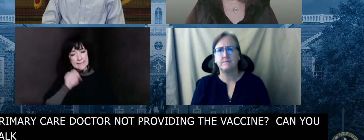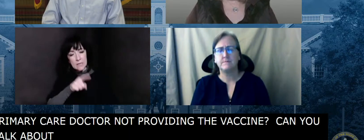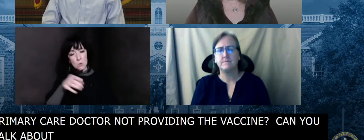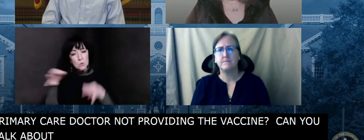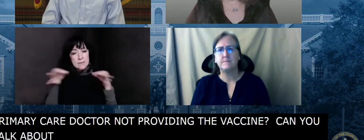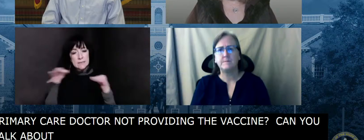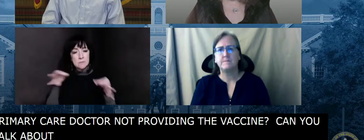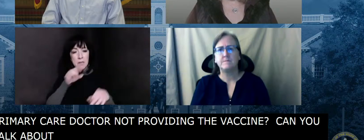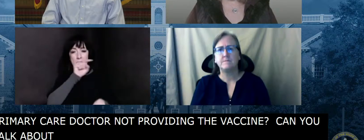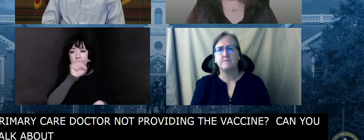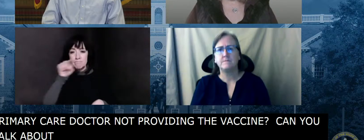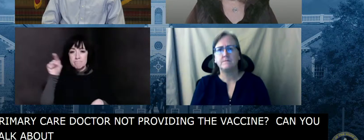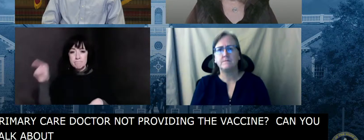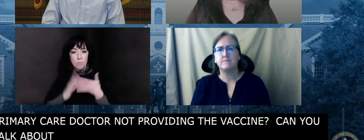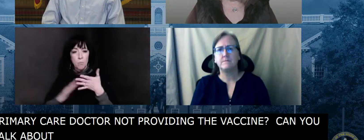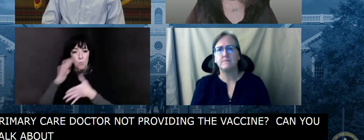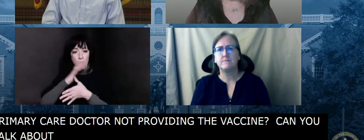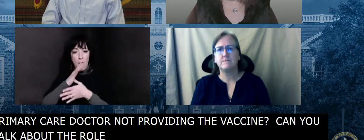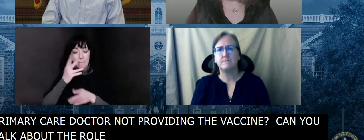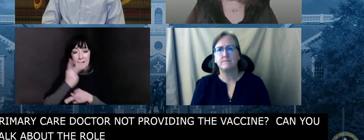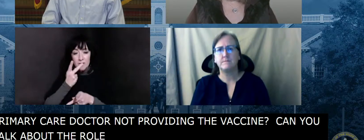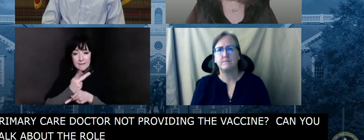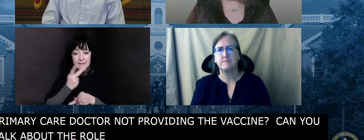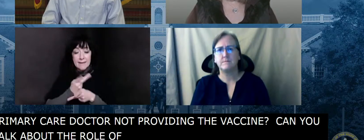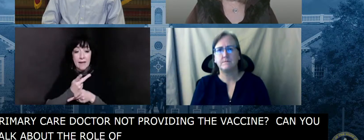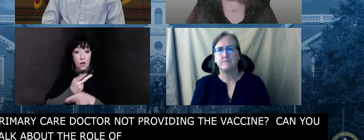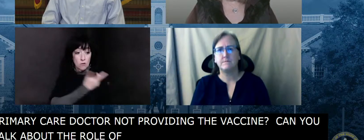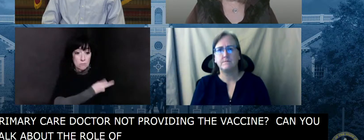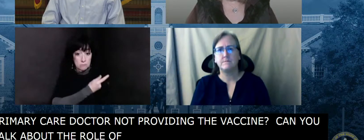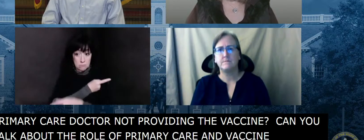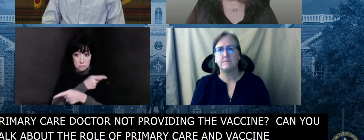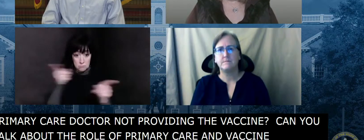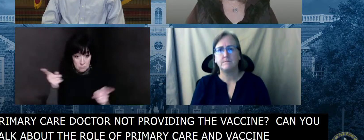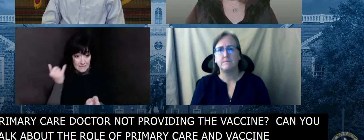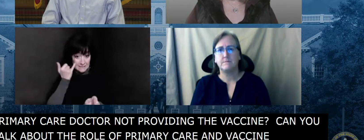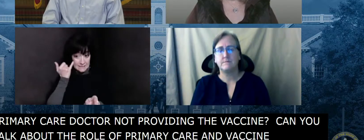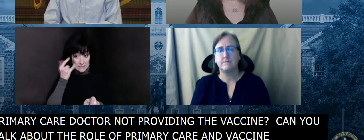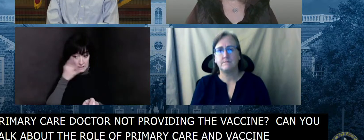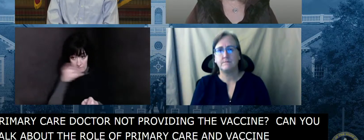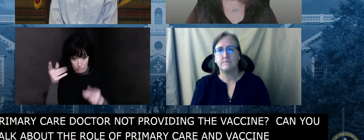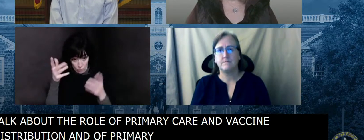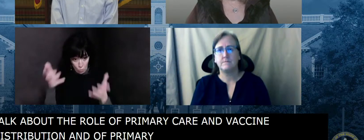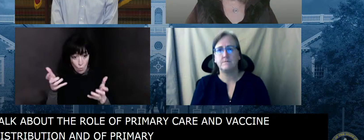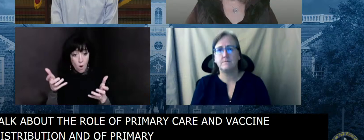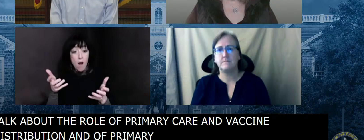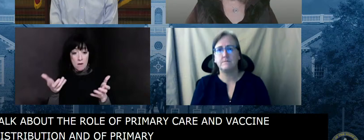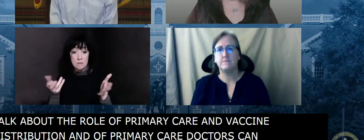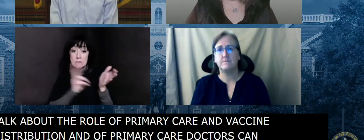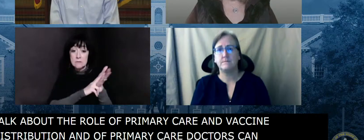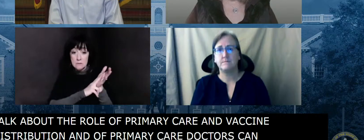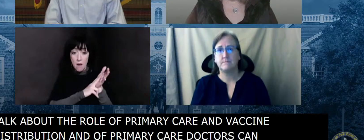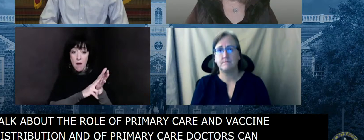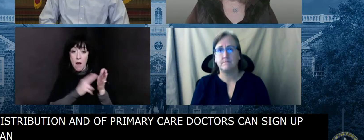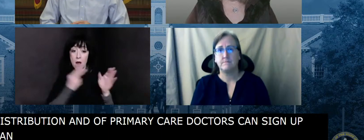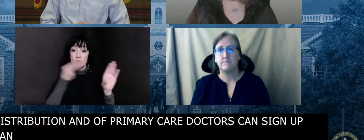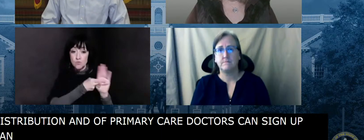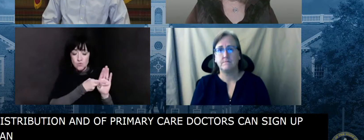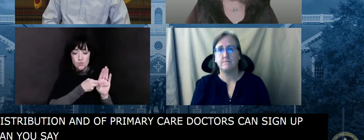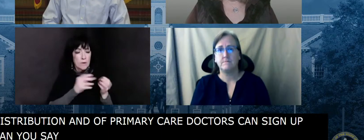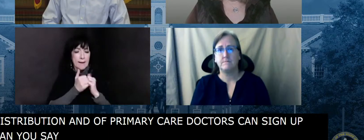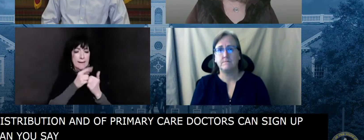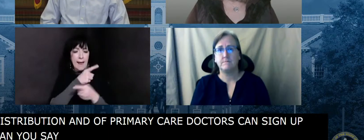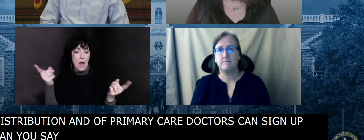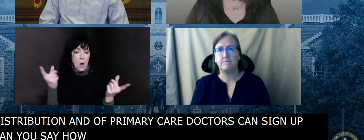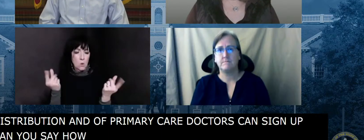care in vaccine distribution? And if primary care doctors want to sign up, can you say something about how they might sign up to become enrolled